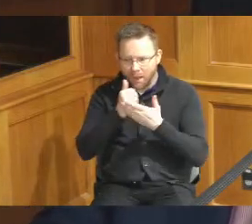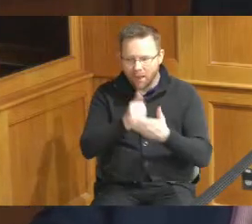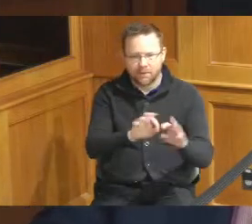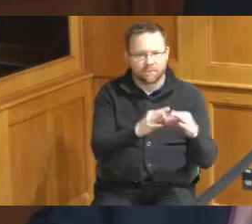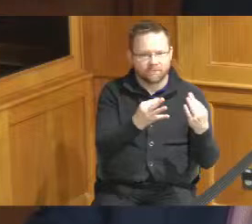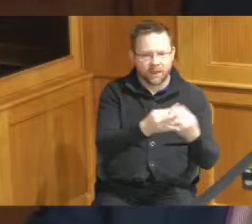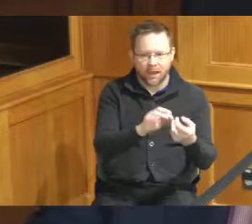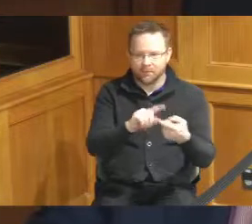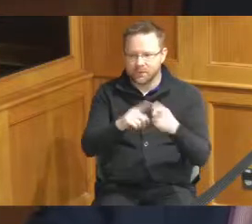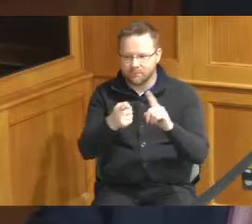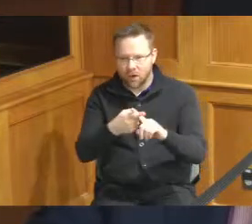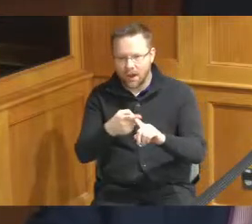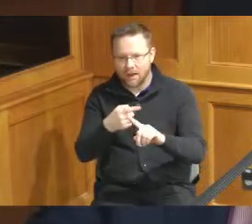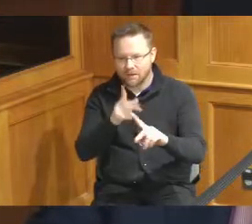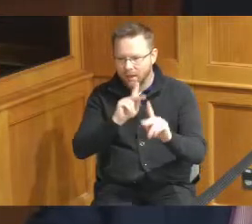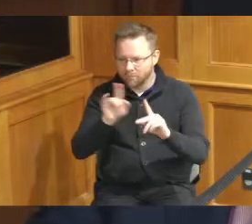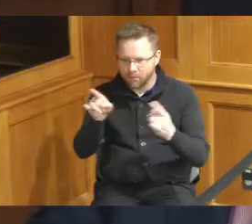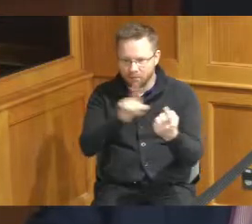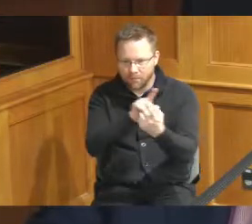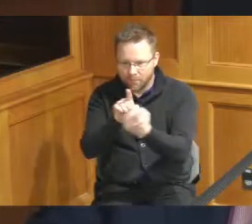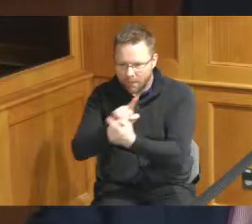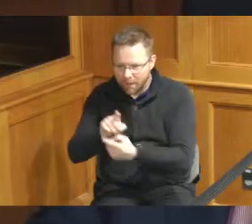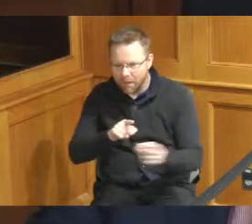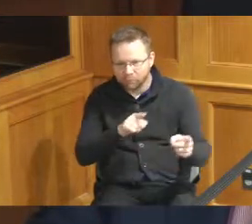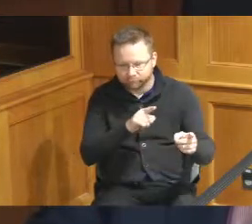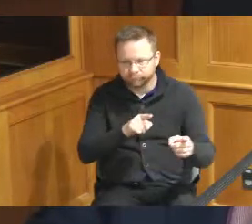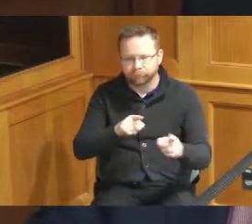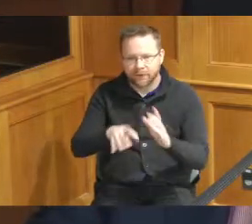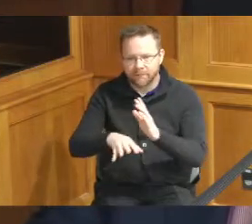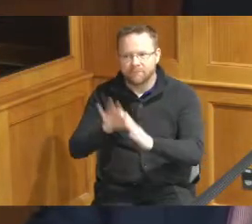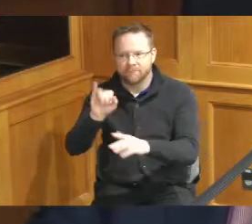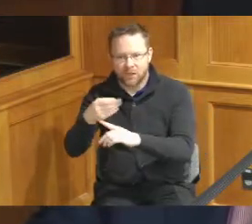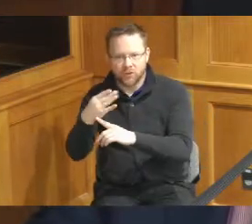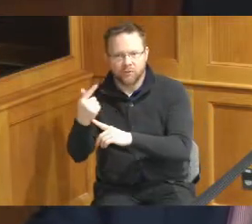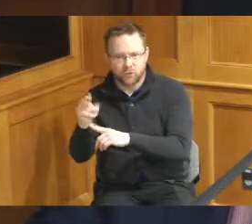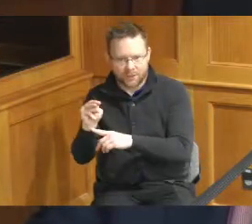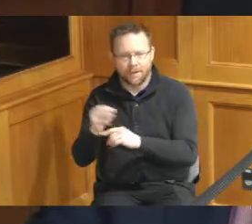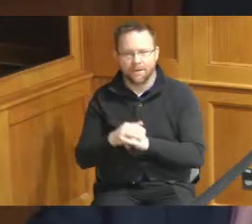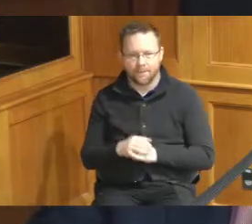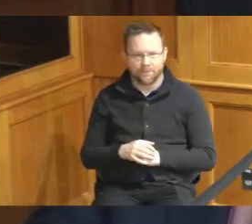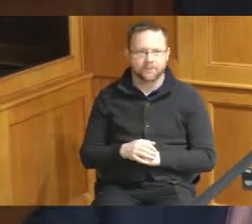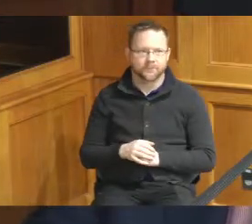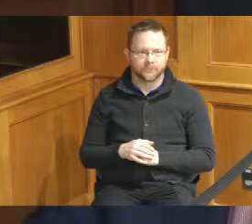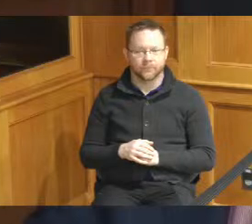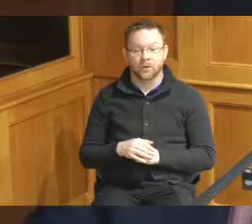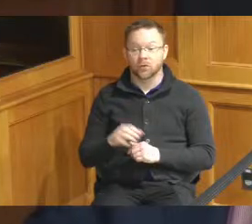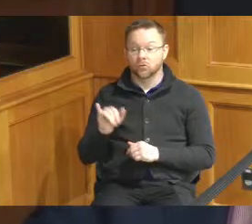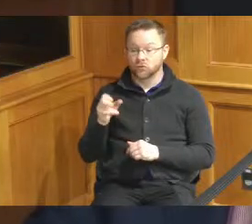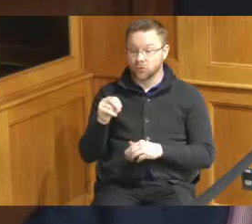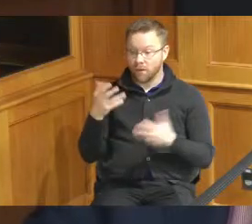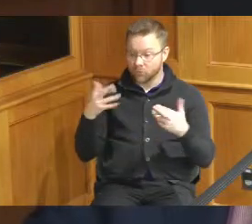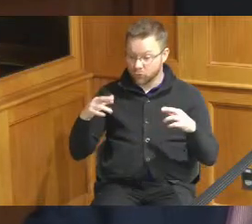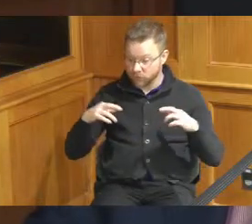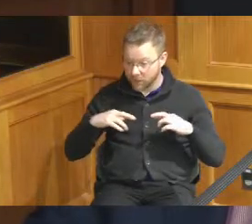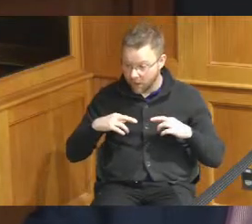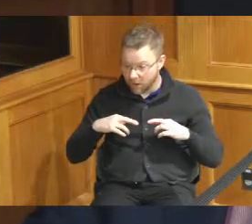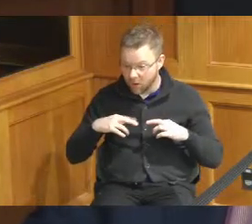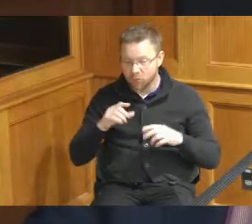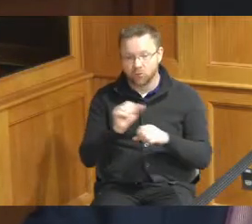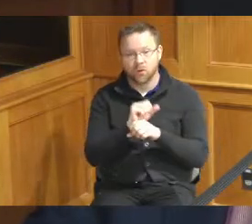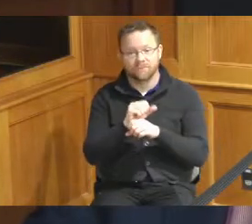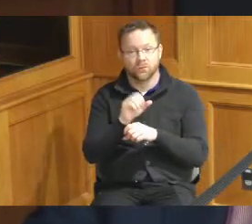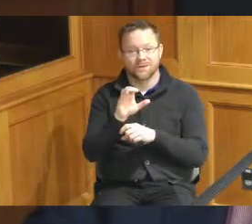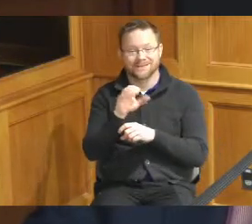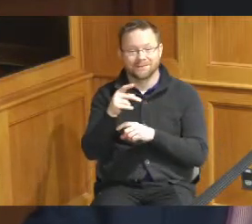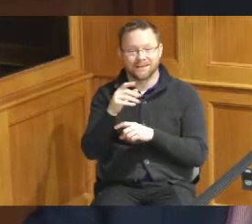and acquaintances secure employment while at General Motors. And whereas after John's retirement, he worked for Cincinnati